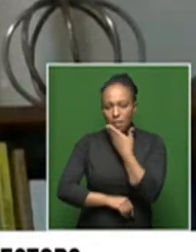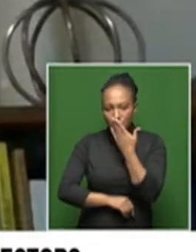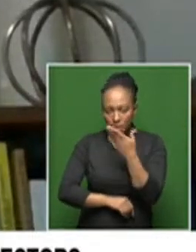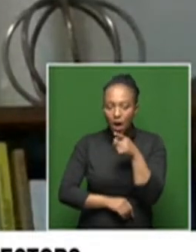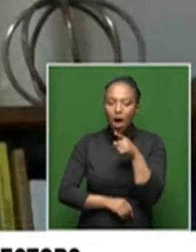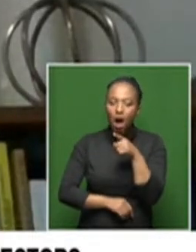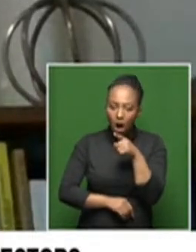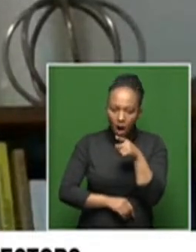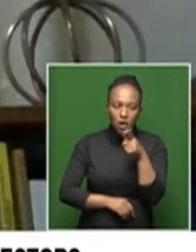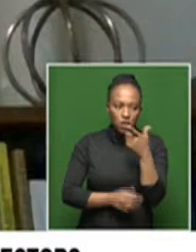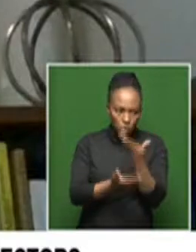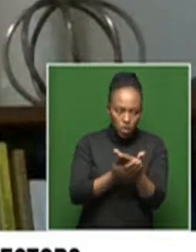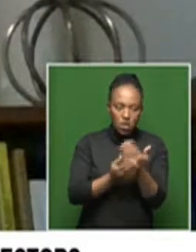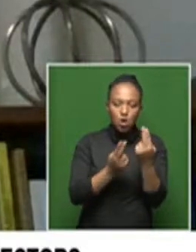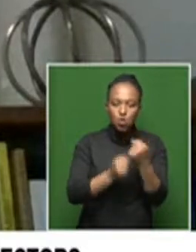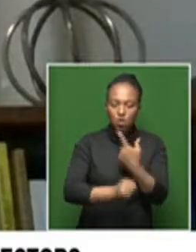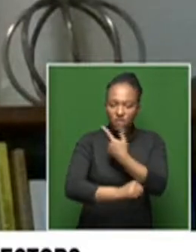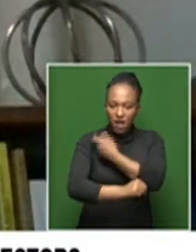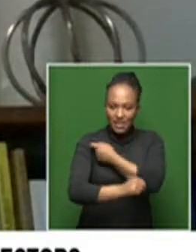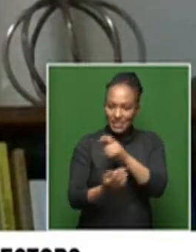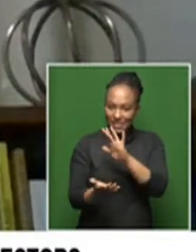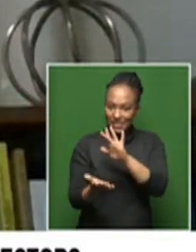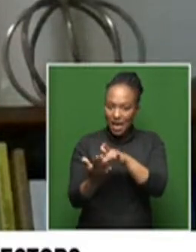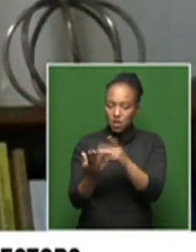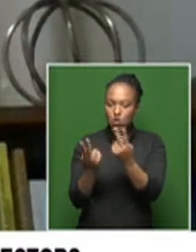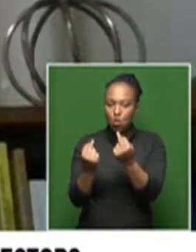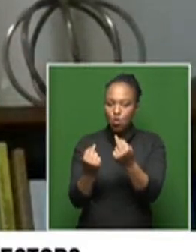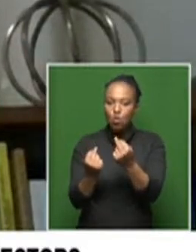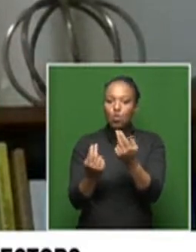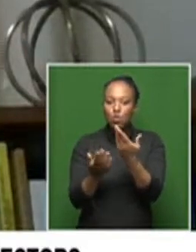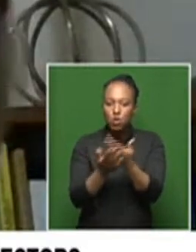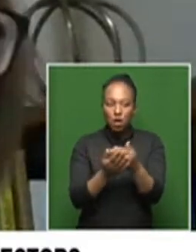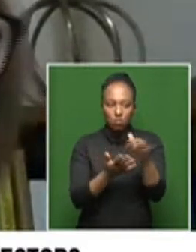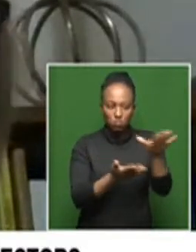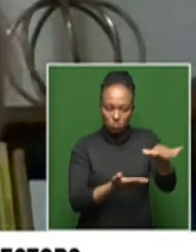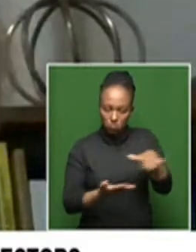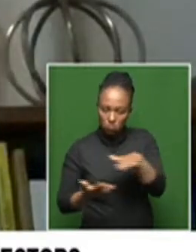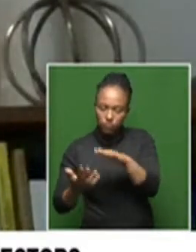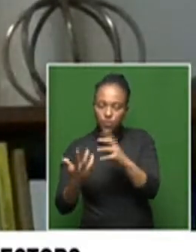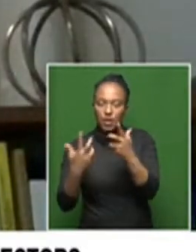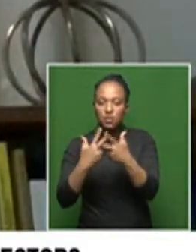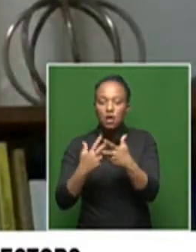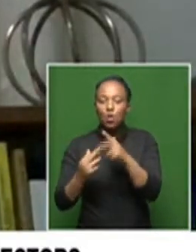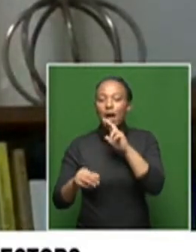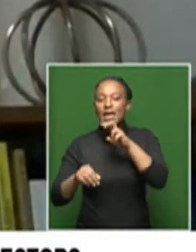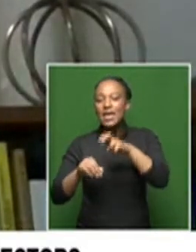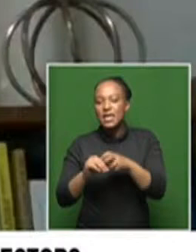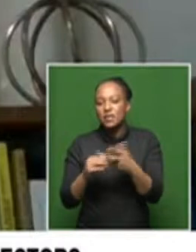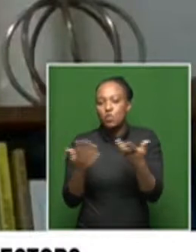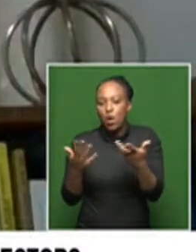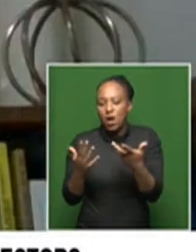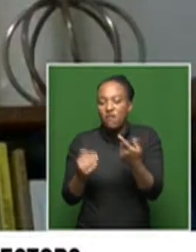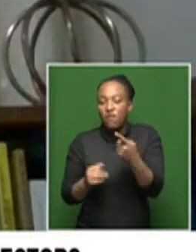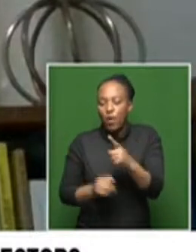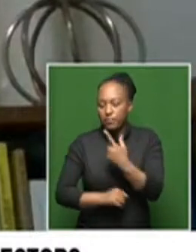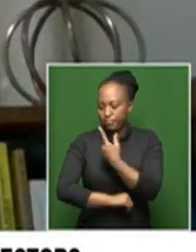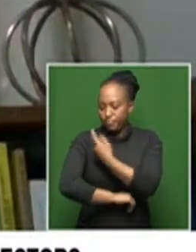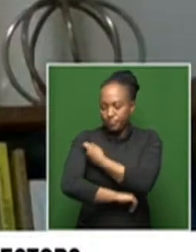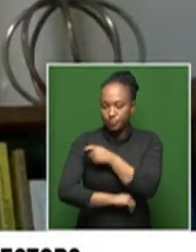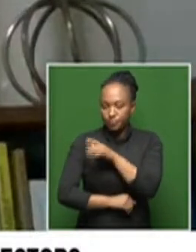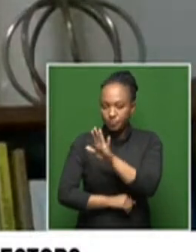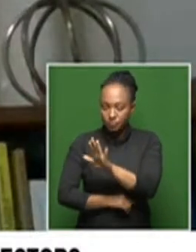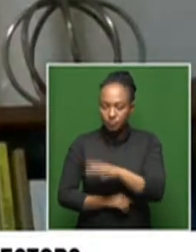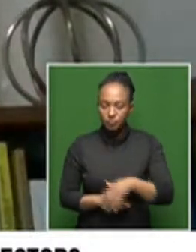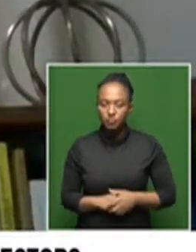can target new vaccination sites aligned to where the needs are for the vaccine. So if